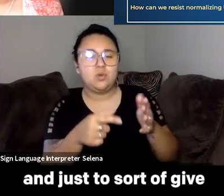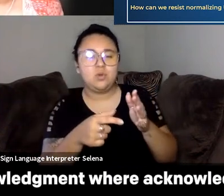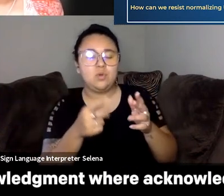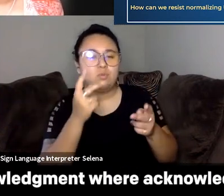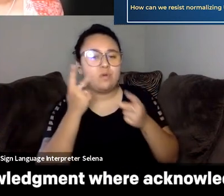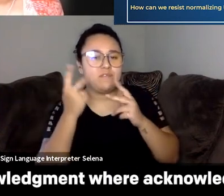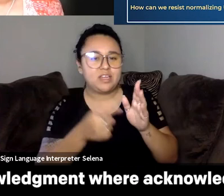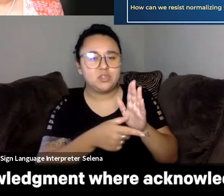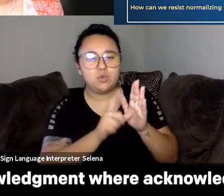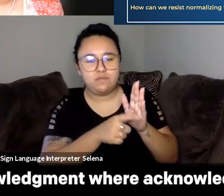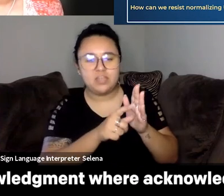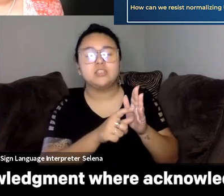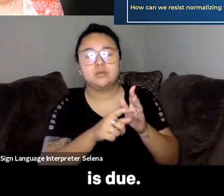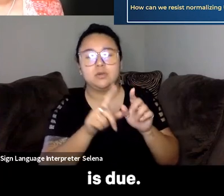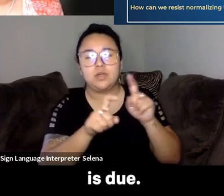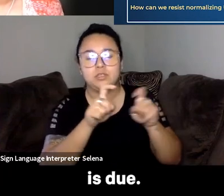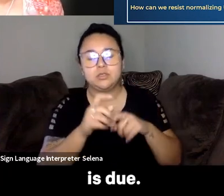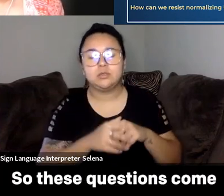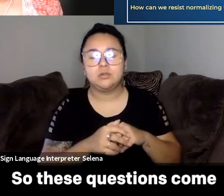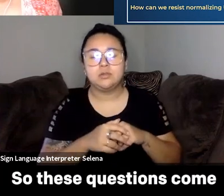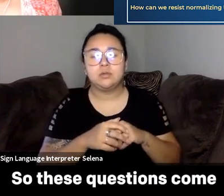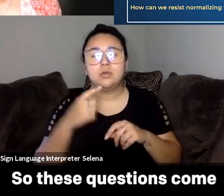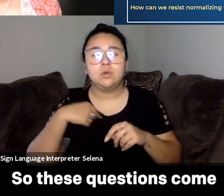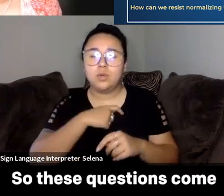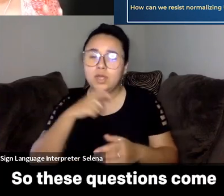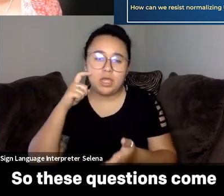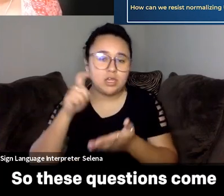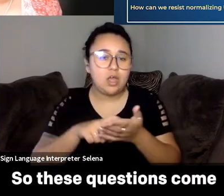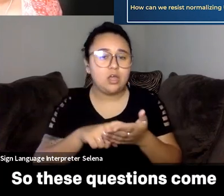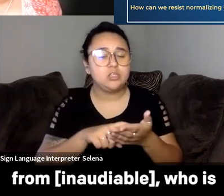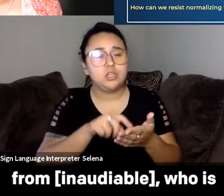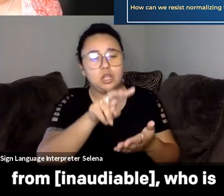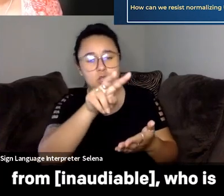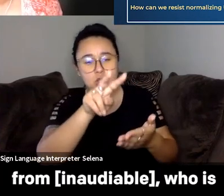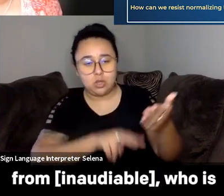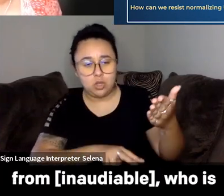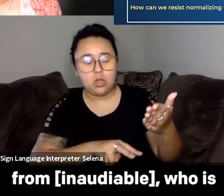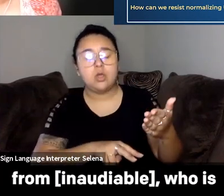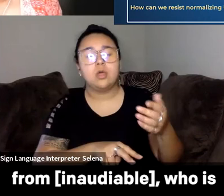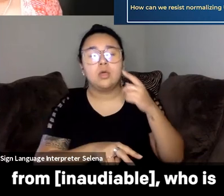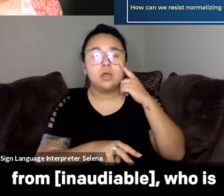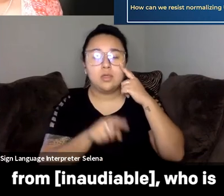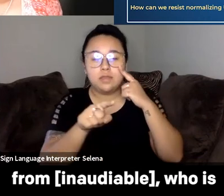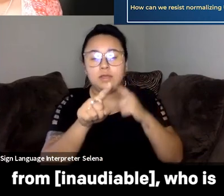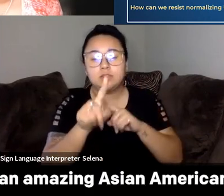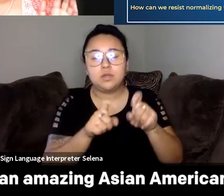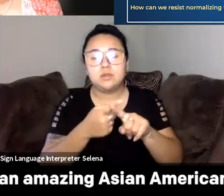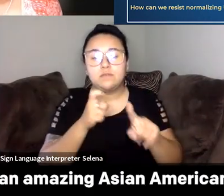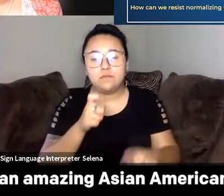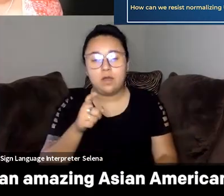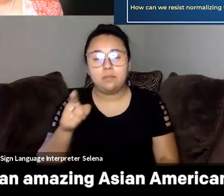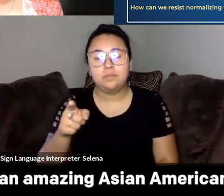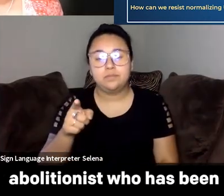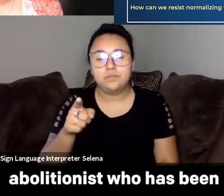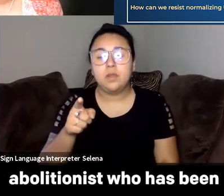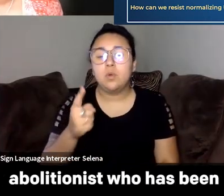of give acknowledgement where acknowledgement is due, some of these questions come from Heijin Shim, who's an amazing